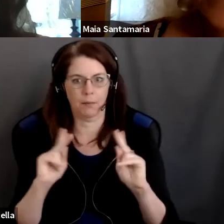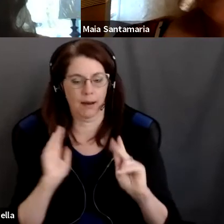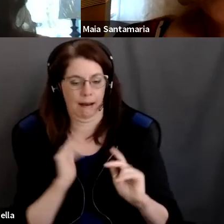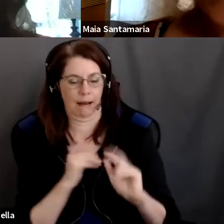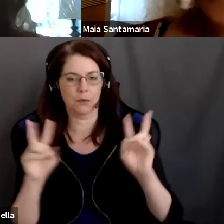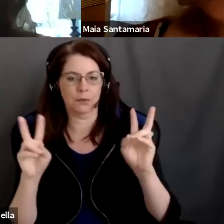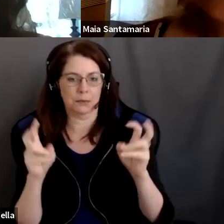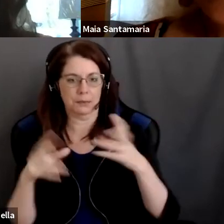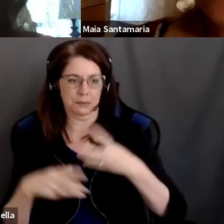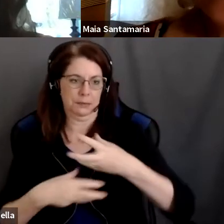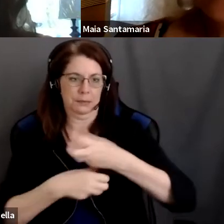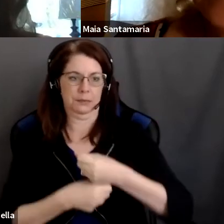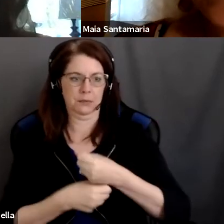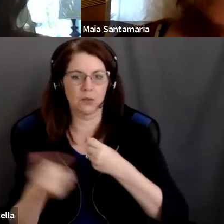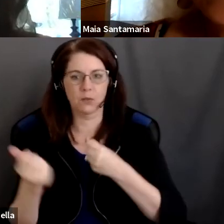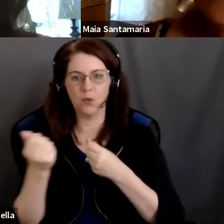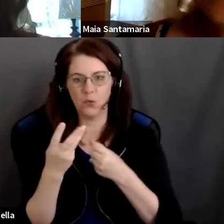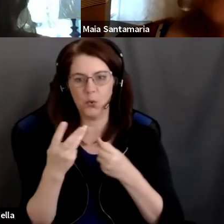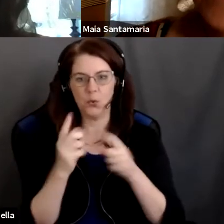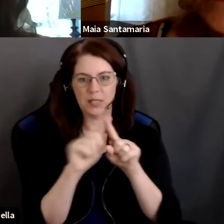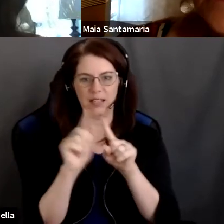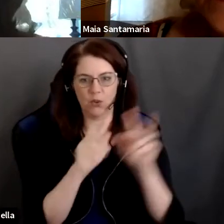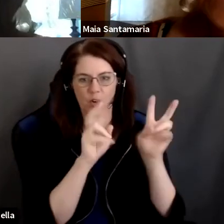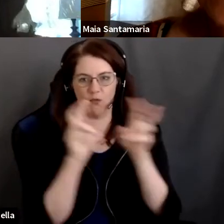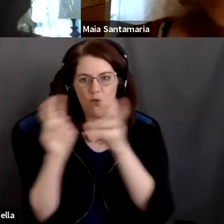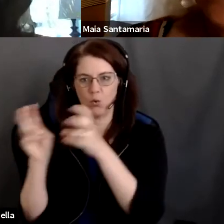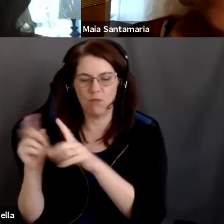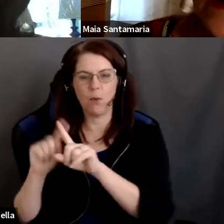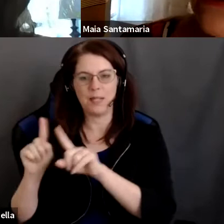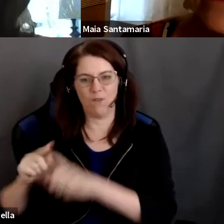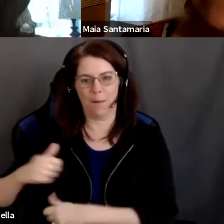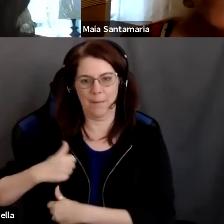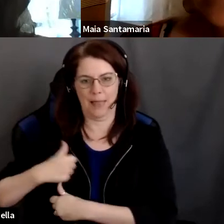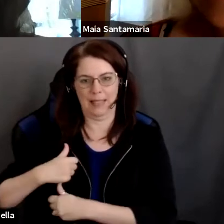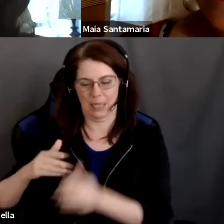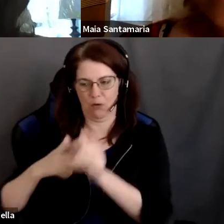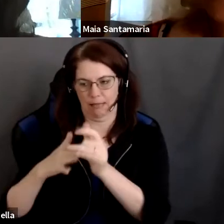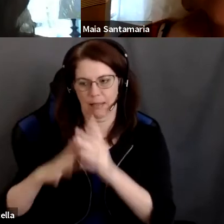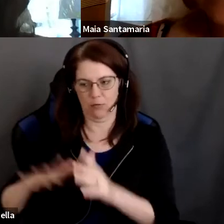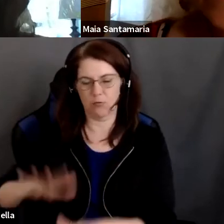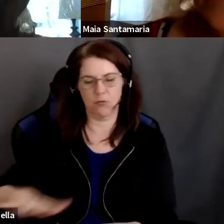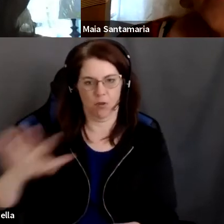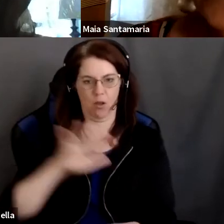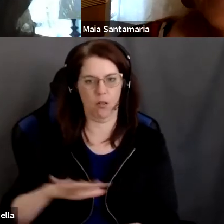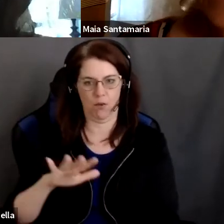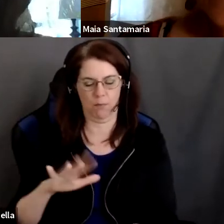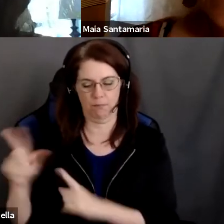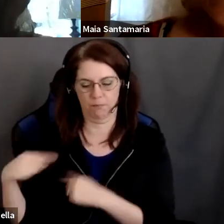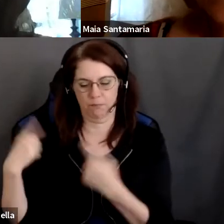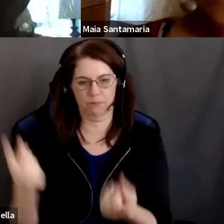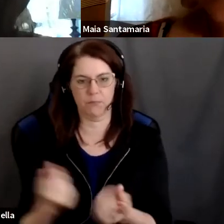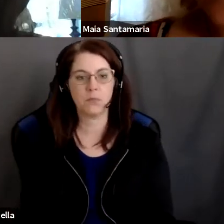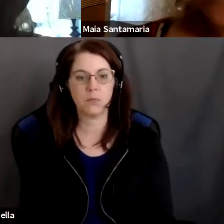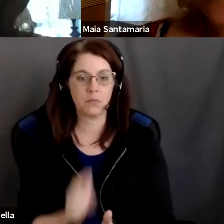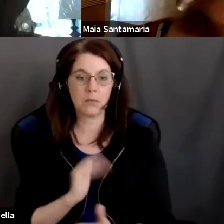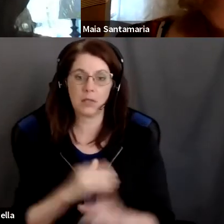a paraphrase of a couple of phrases from various military leaders throughout time. And that